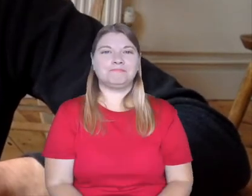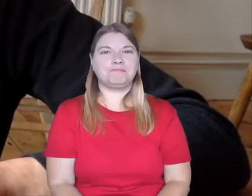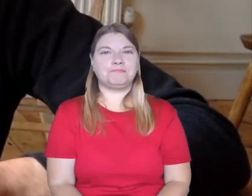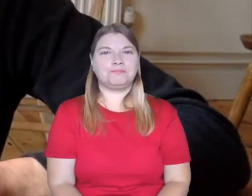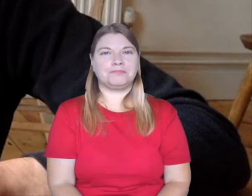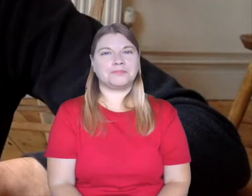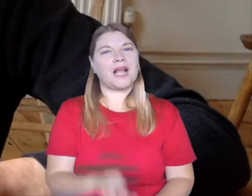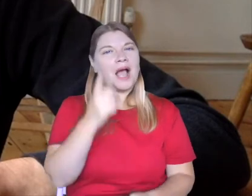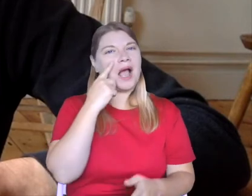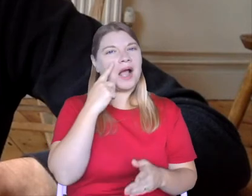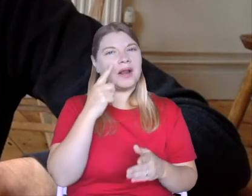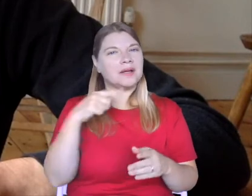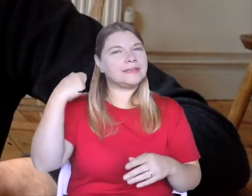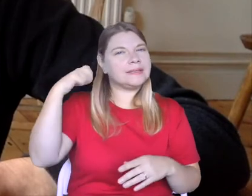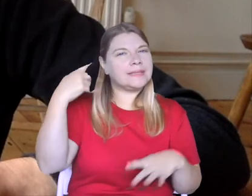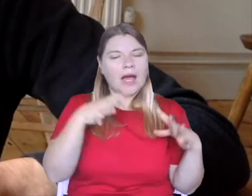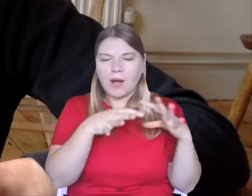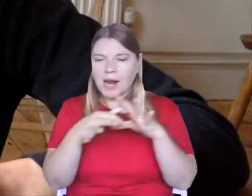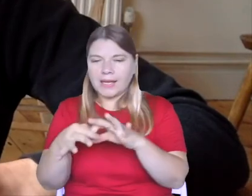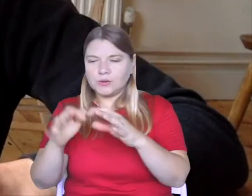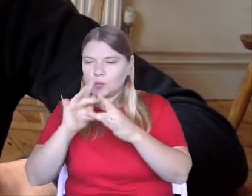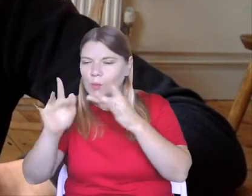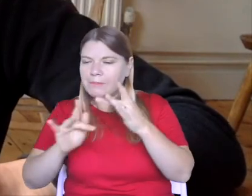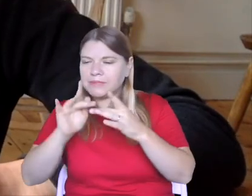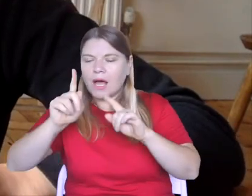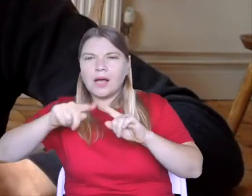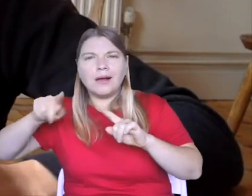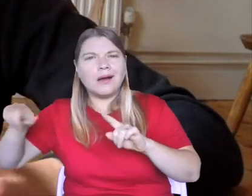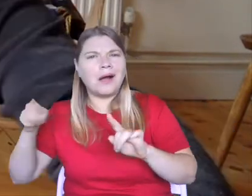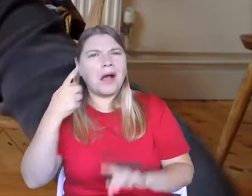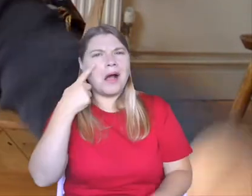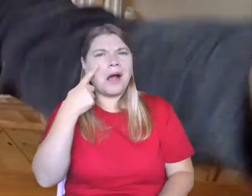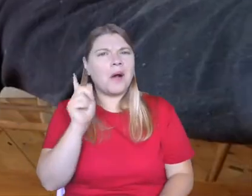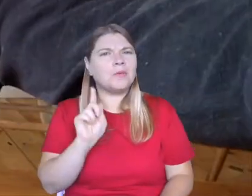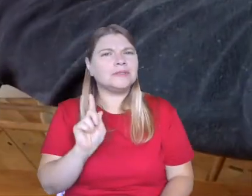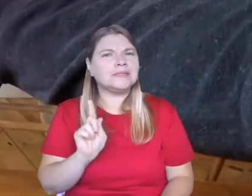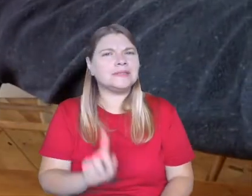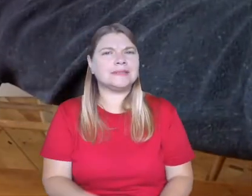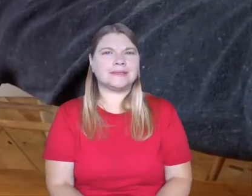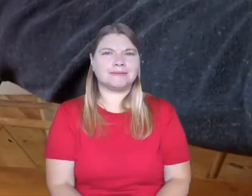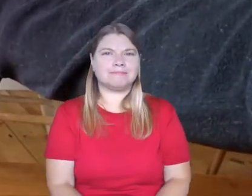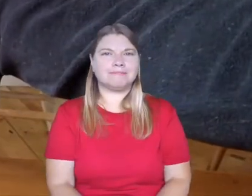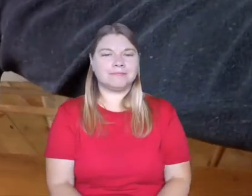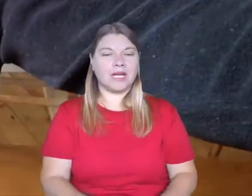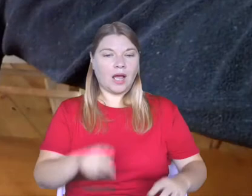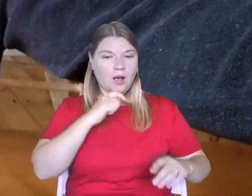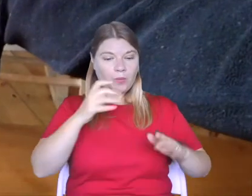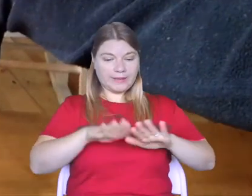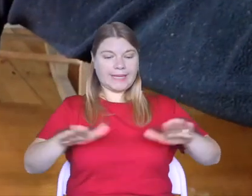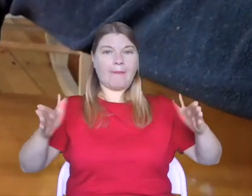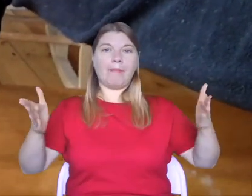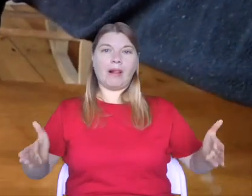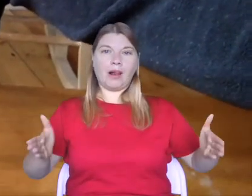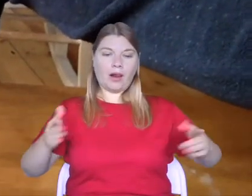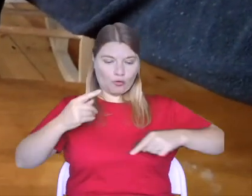looks like on the spectrogram. I'm going to roll it across my table in front of me. Just going to make sure you can see.